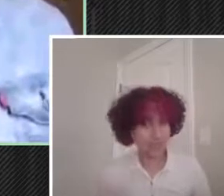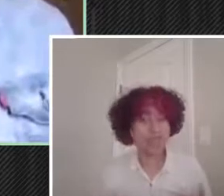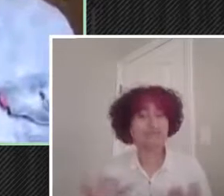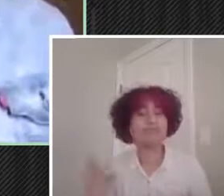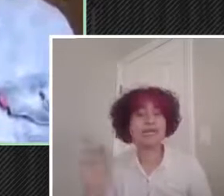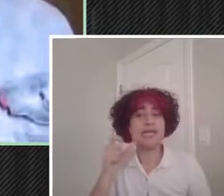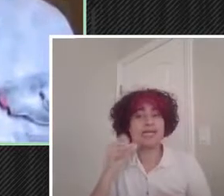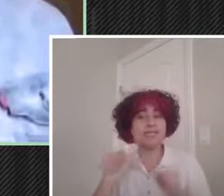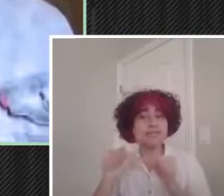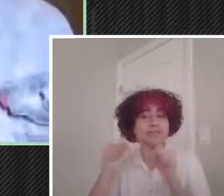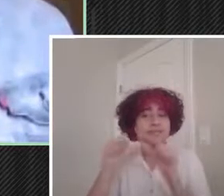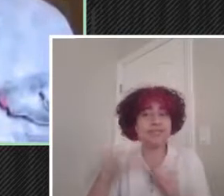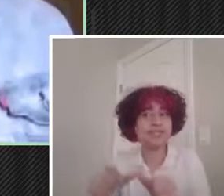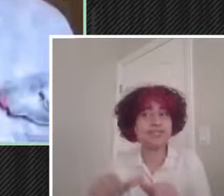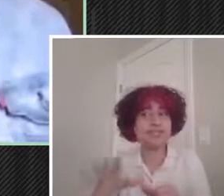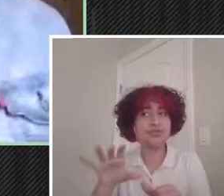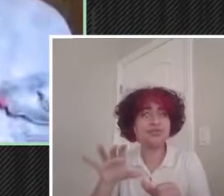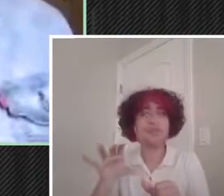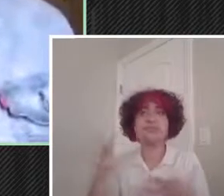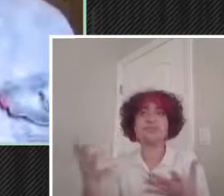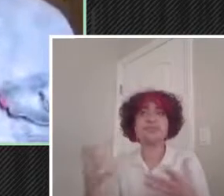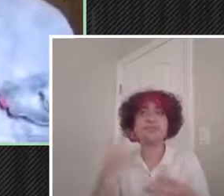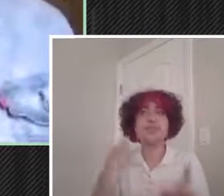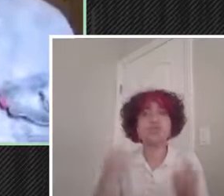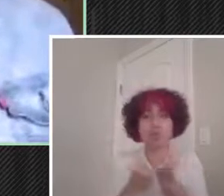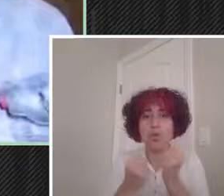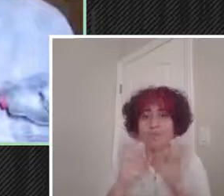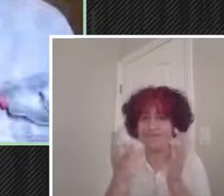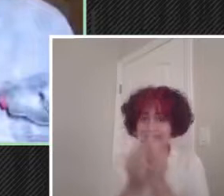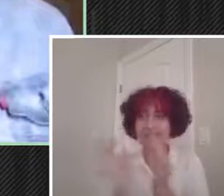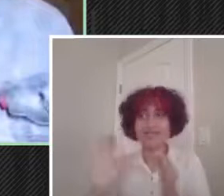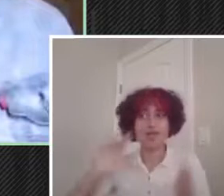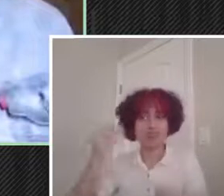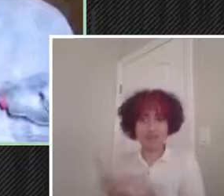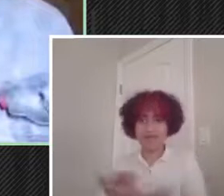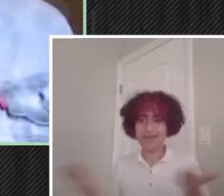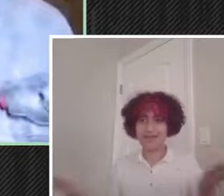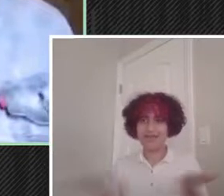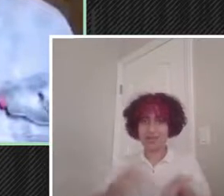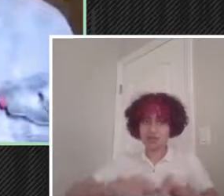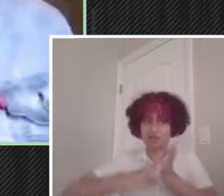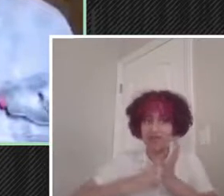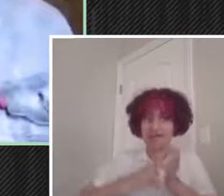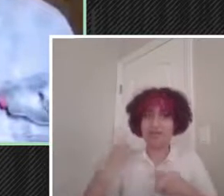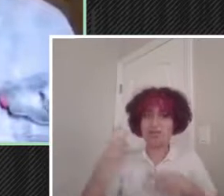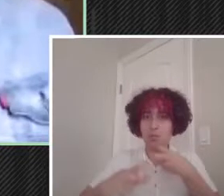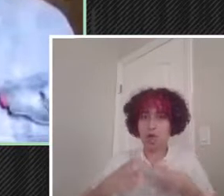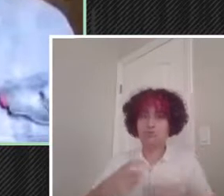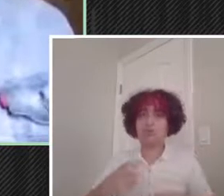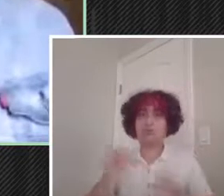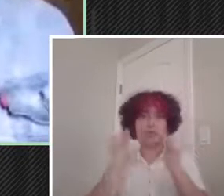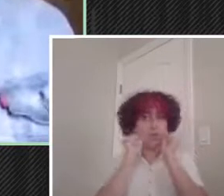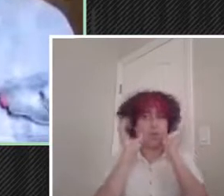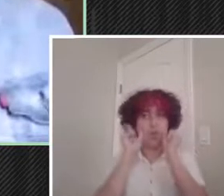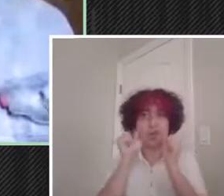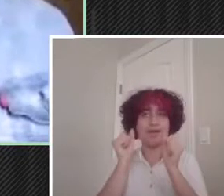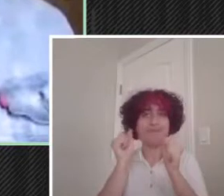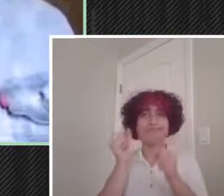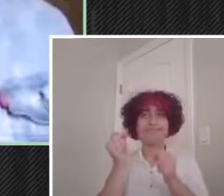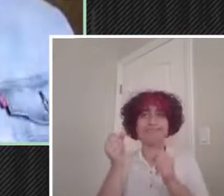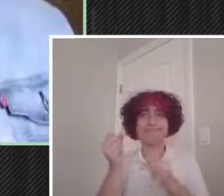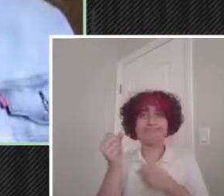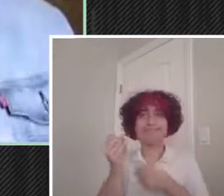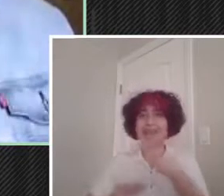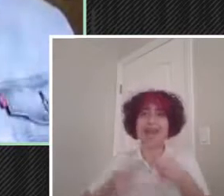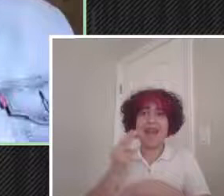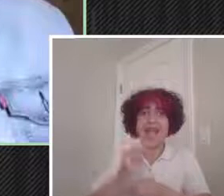It was saying the names of people like Breonna Taylor and George Floyd and Ahmaud Arbery that woke up the national consciousness. And it's not